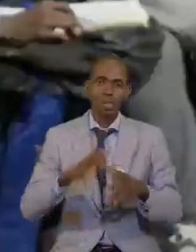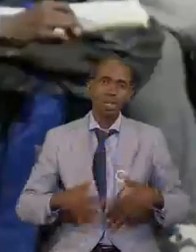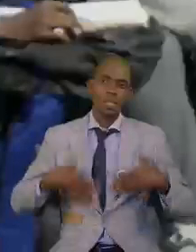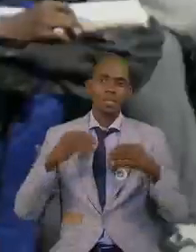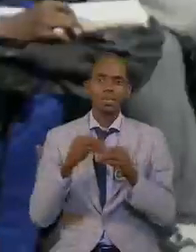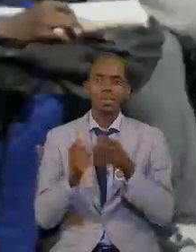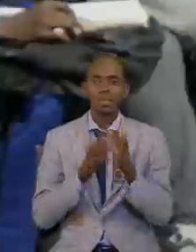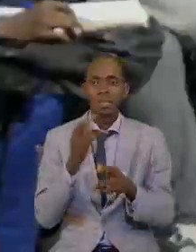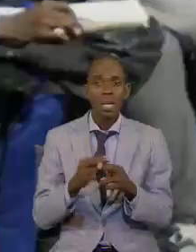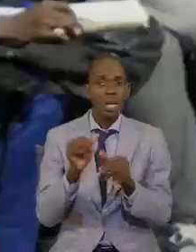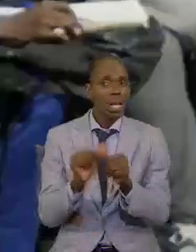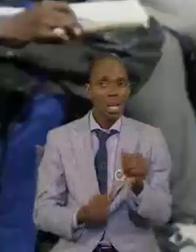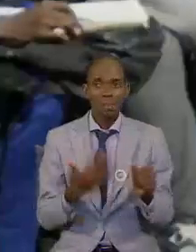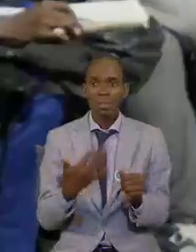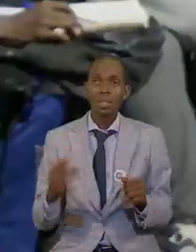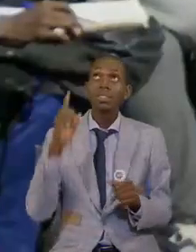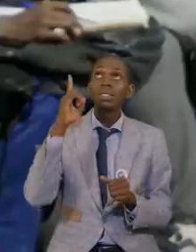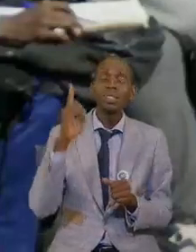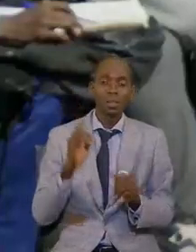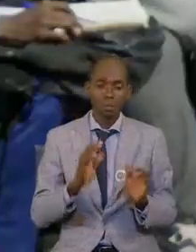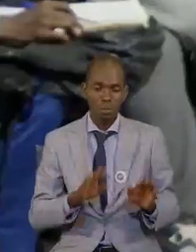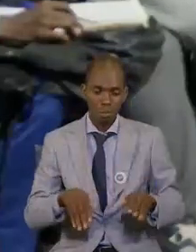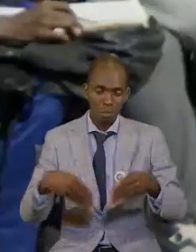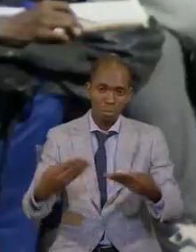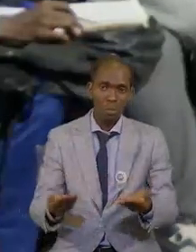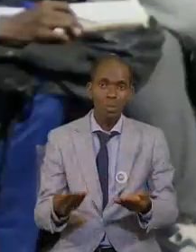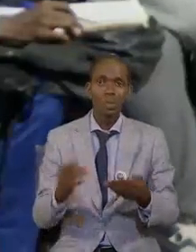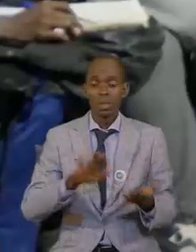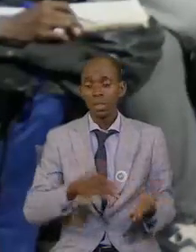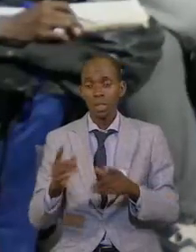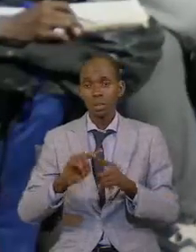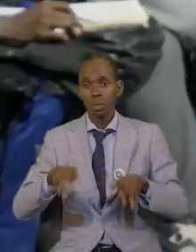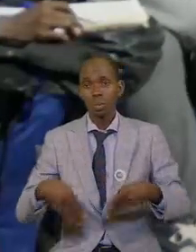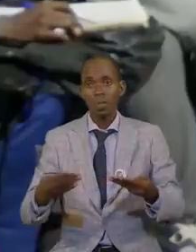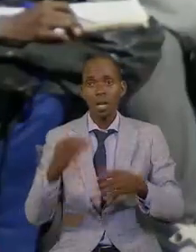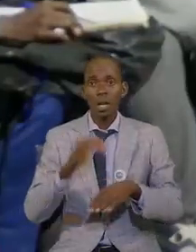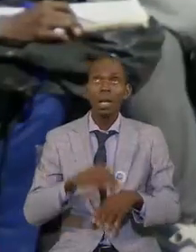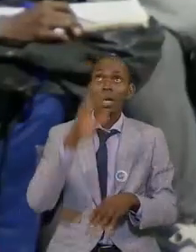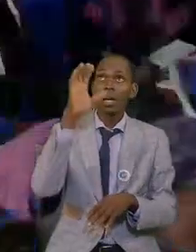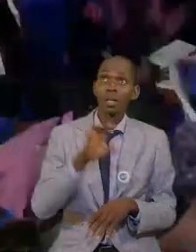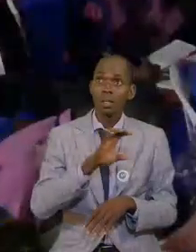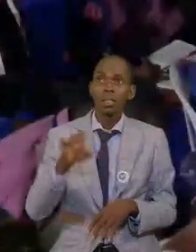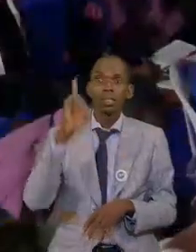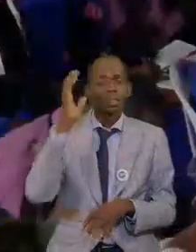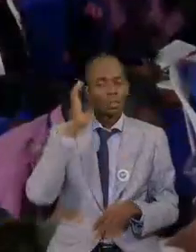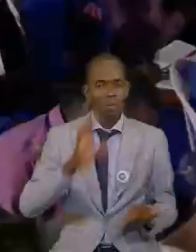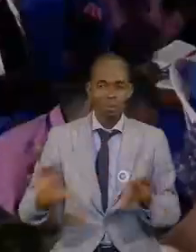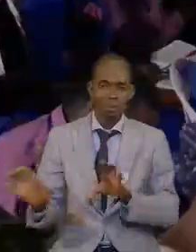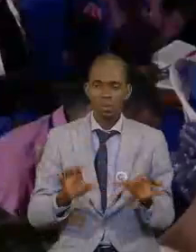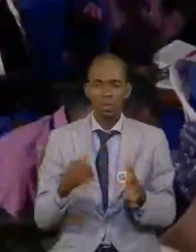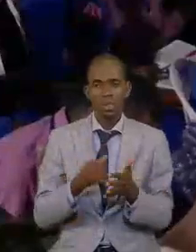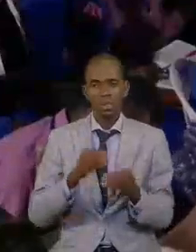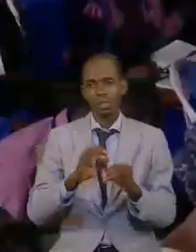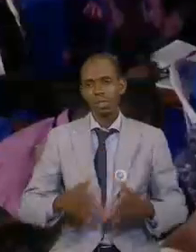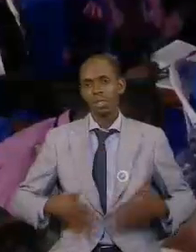Everything he died to provide at Calvary, he will provide and perform in your life.